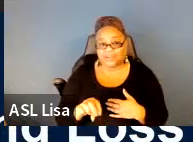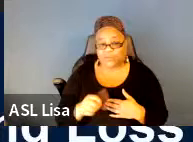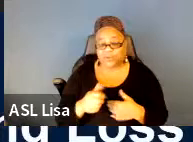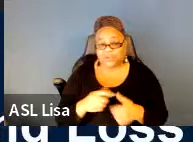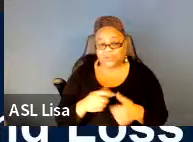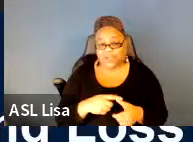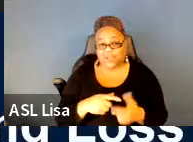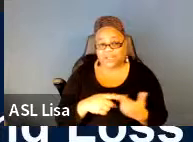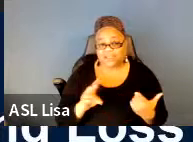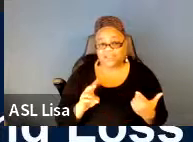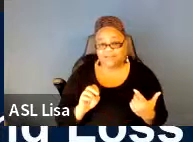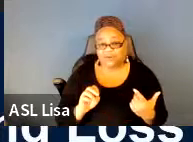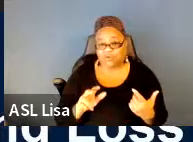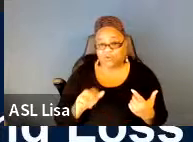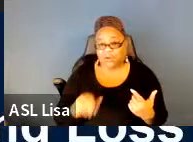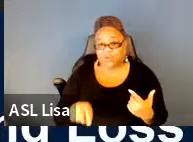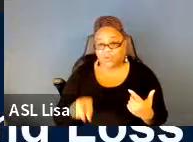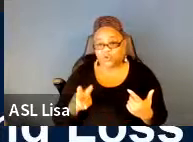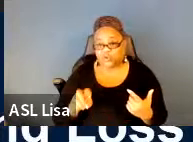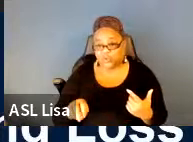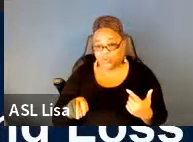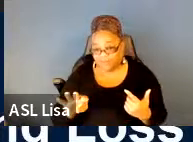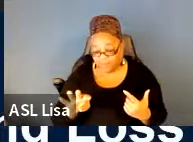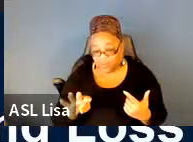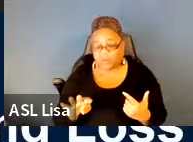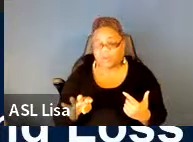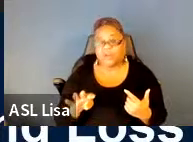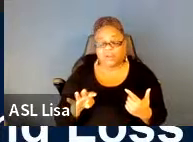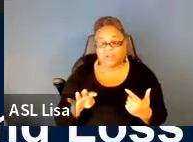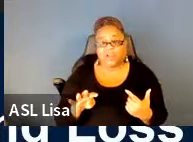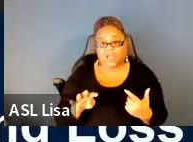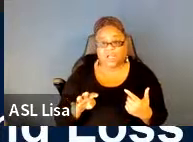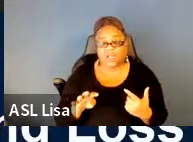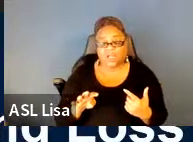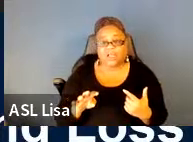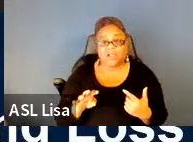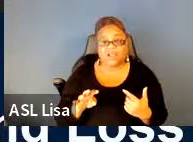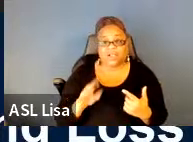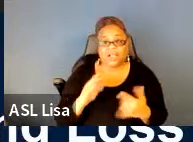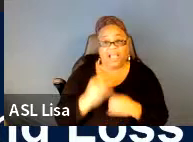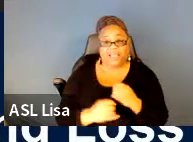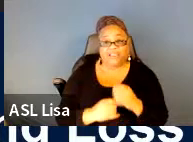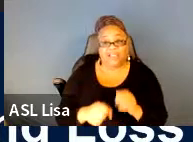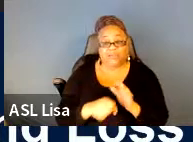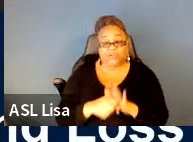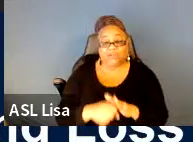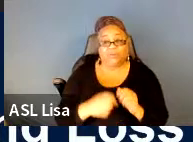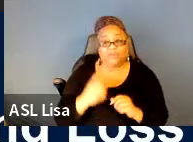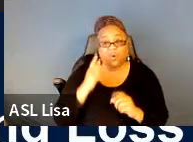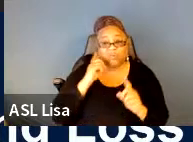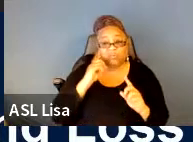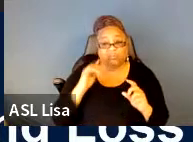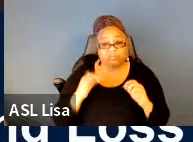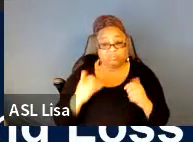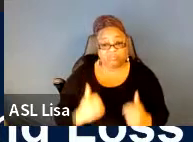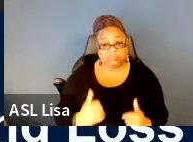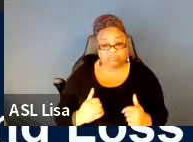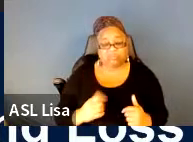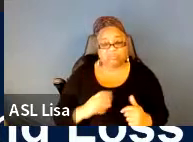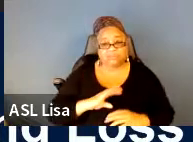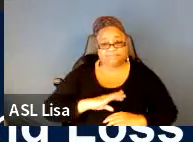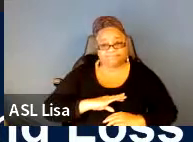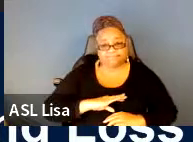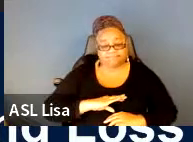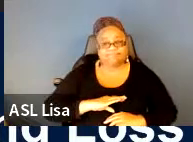703.7.2.4, signs with the international symbol of access for hearing loss and compliant with the visual